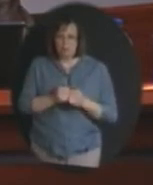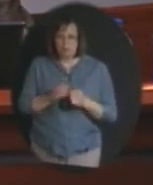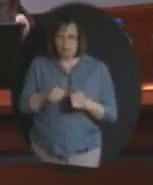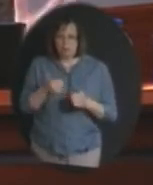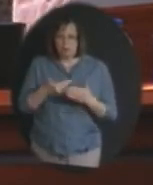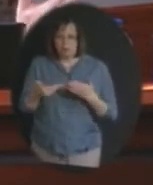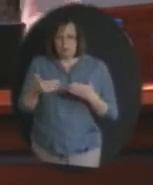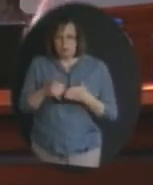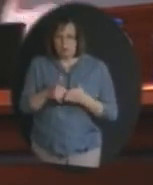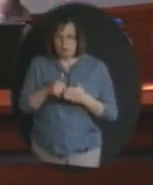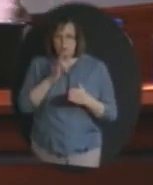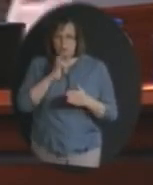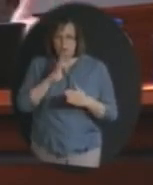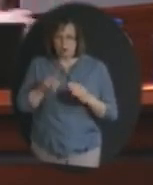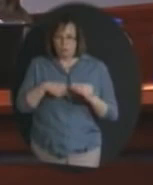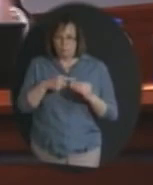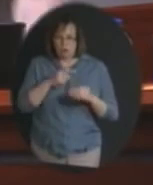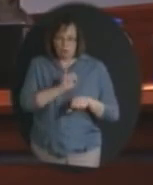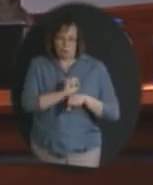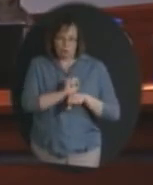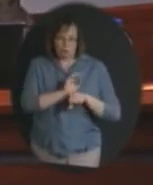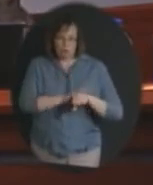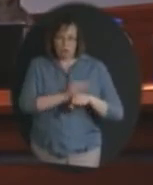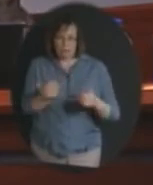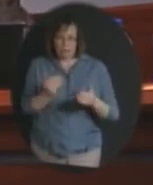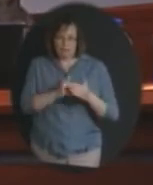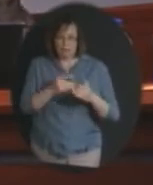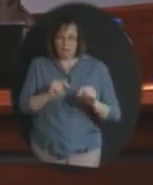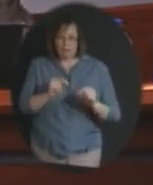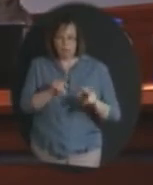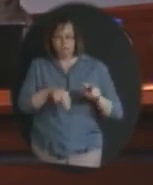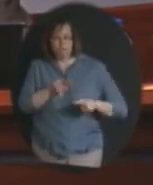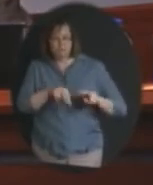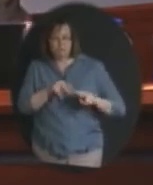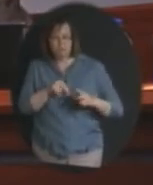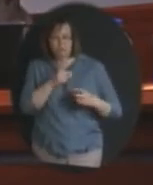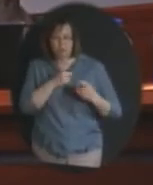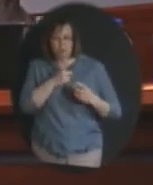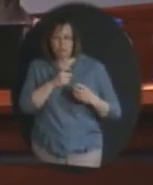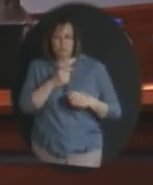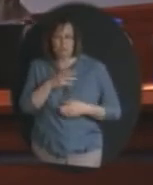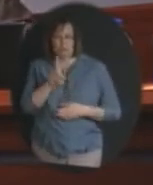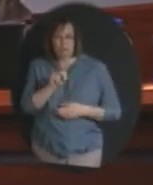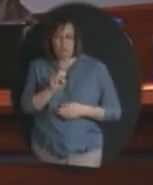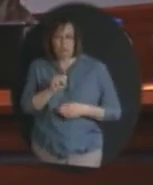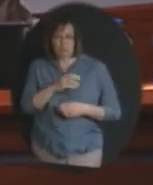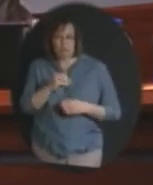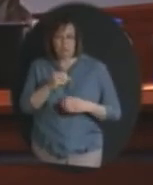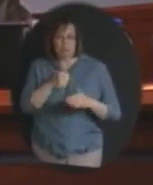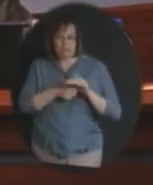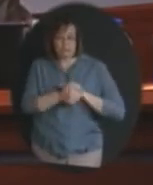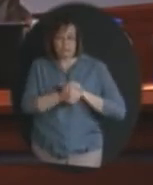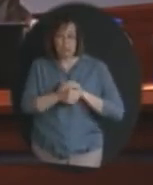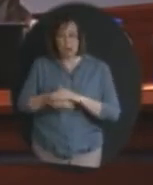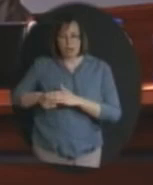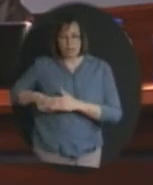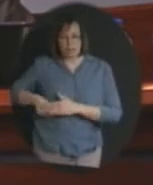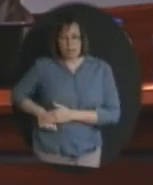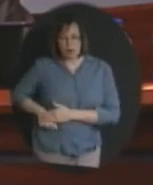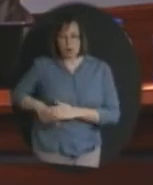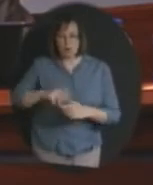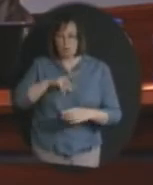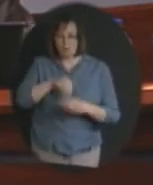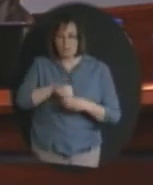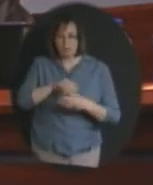other things that are being talked about and worked on, and we again try to monitor the questions of guns and concealed carry in schools.